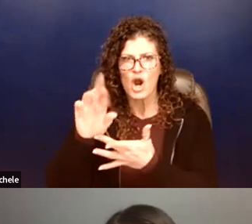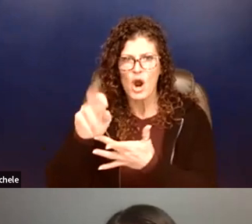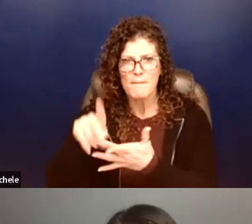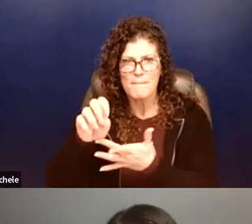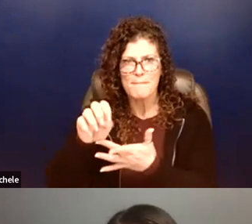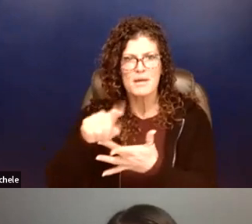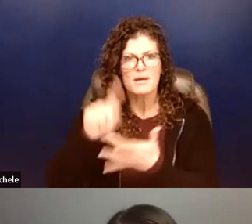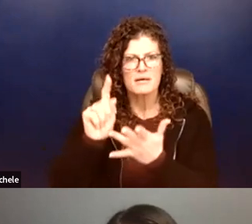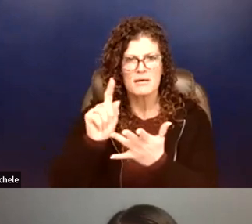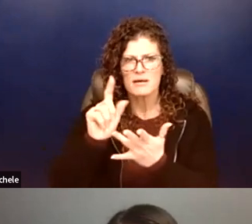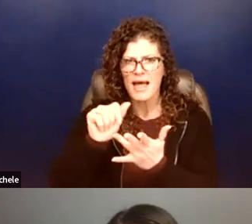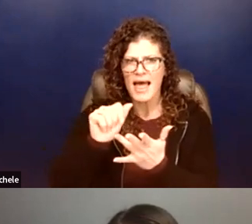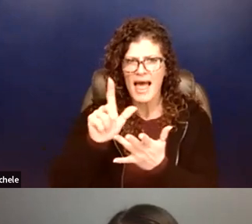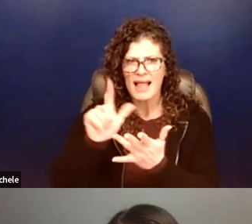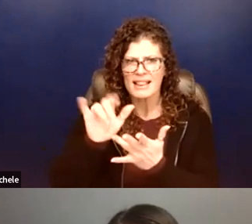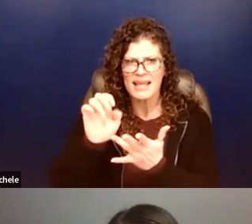and